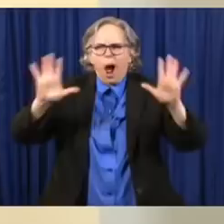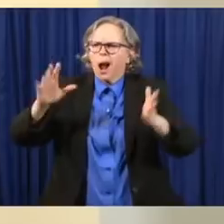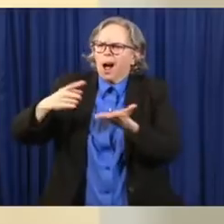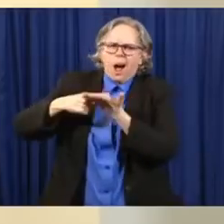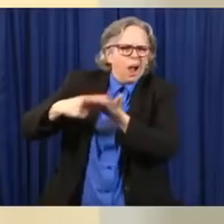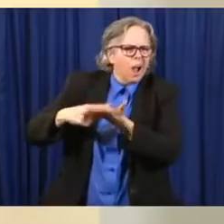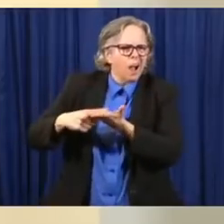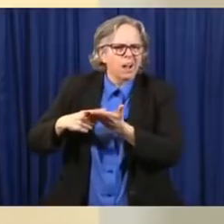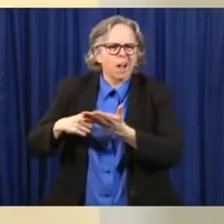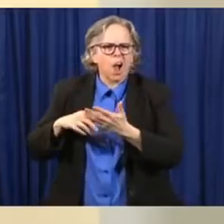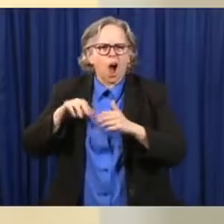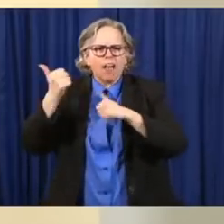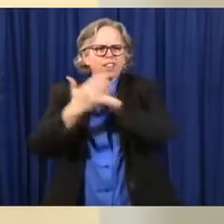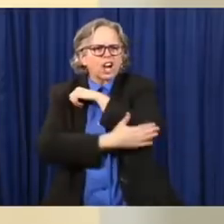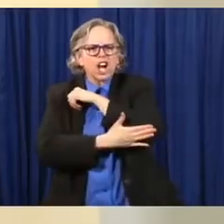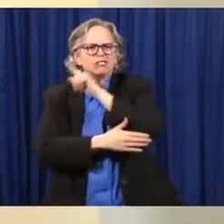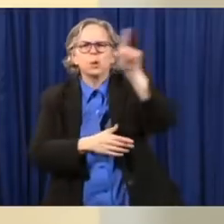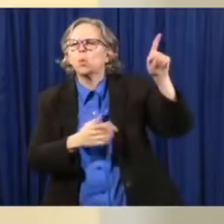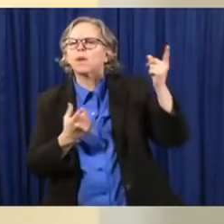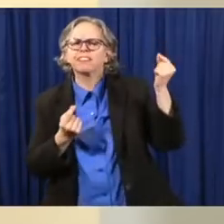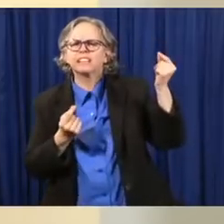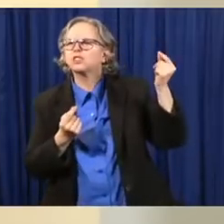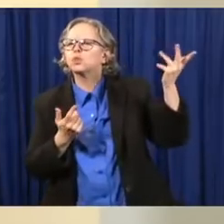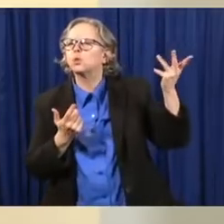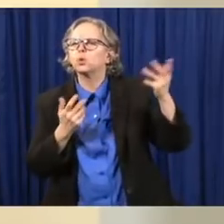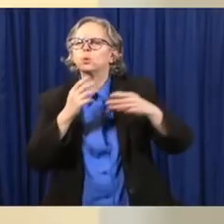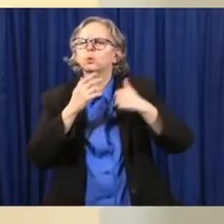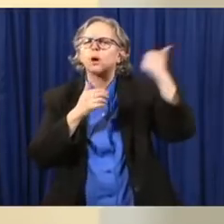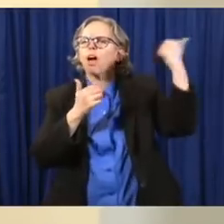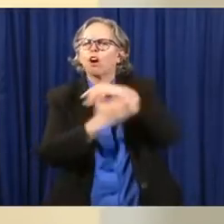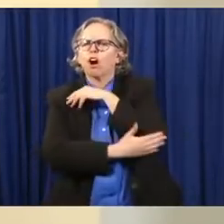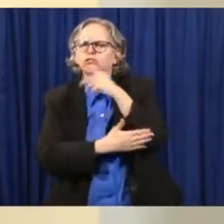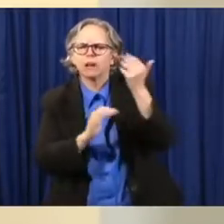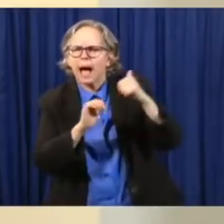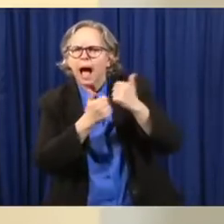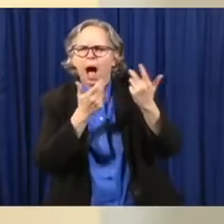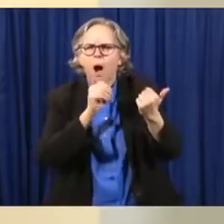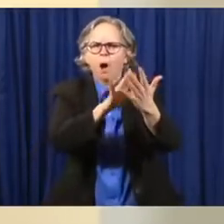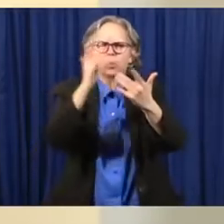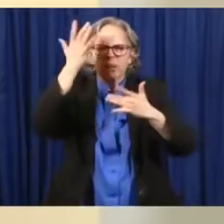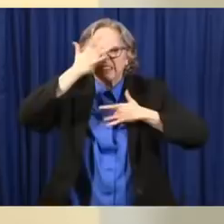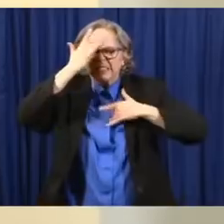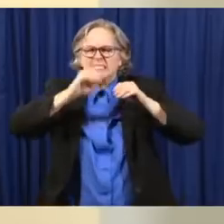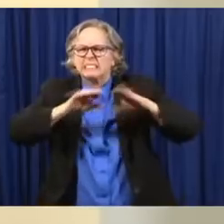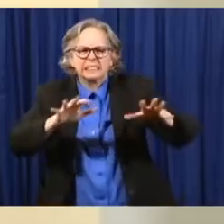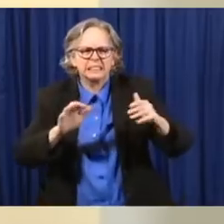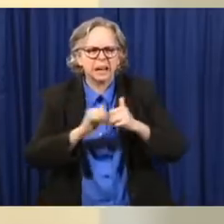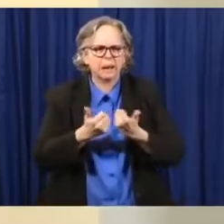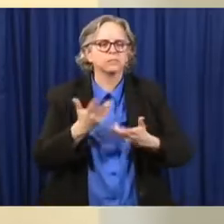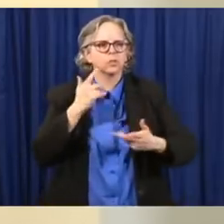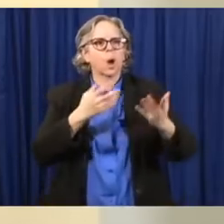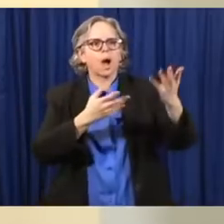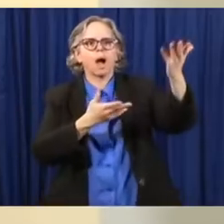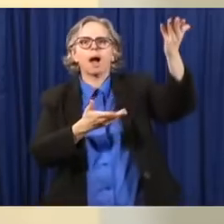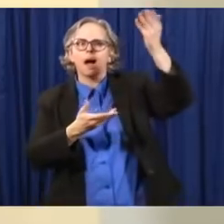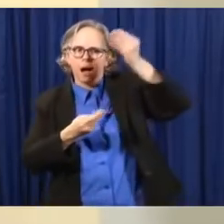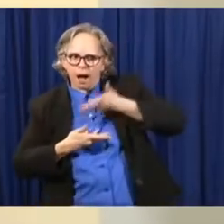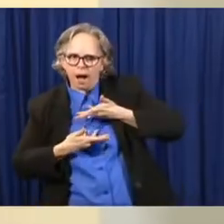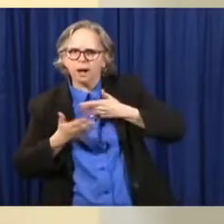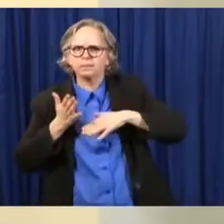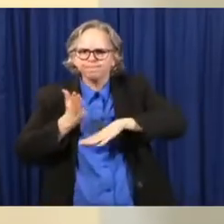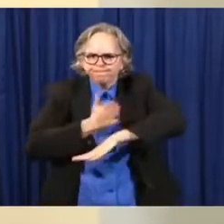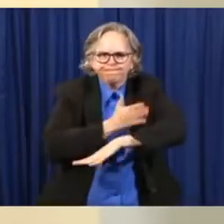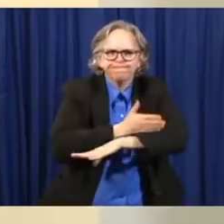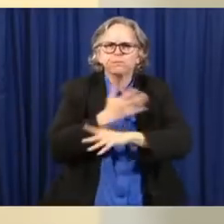countries around the world were doing, where they were really starting to make some advancements in battling this virus. So as the